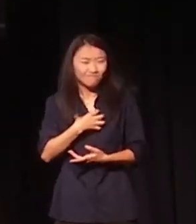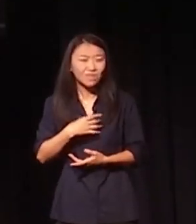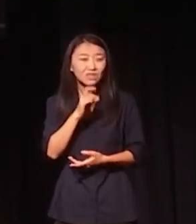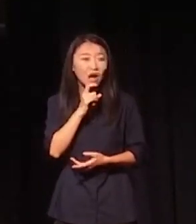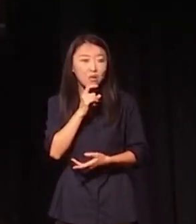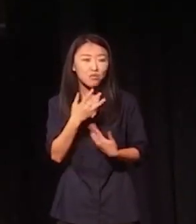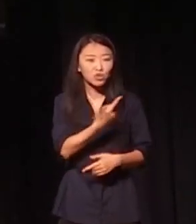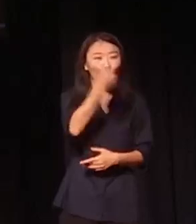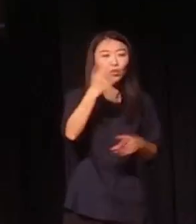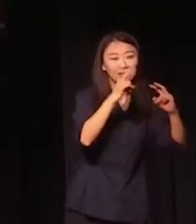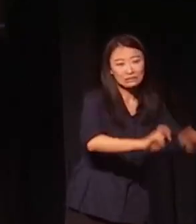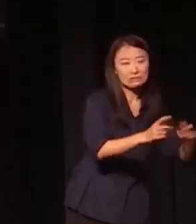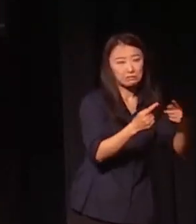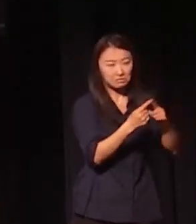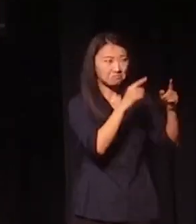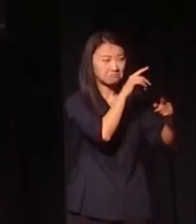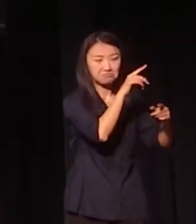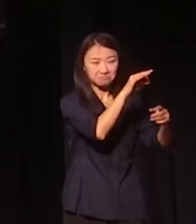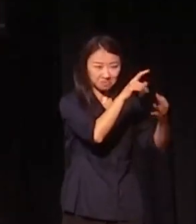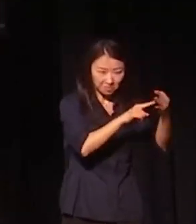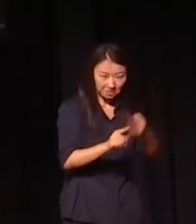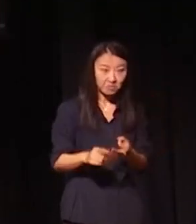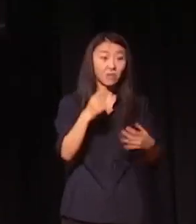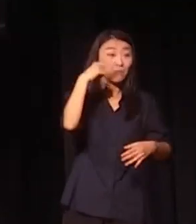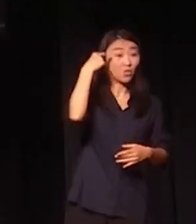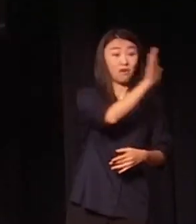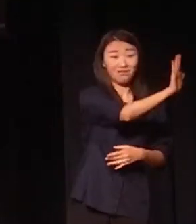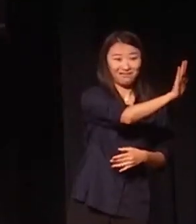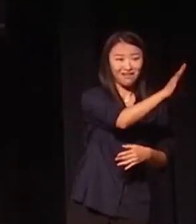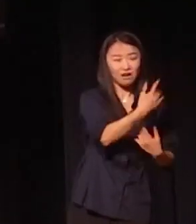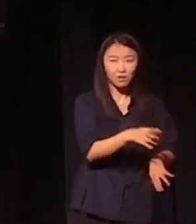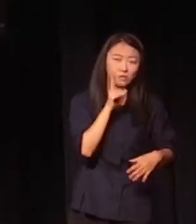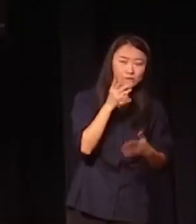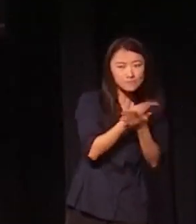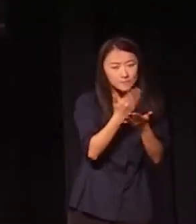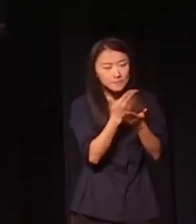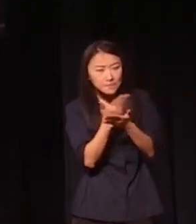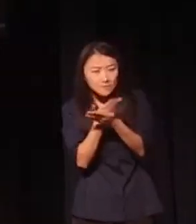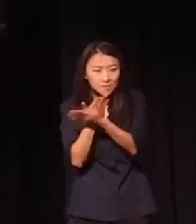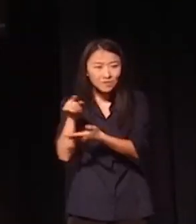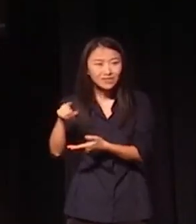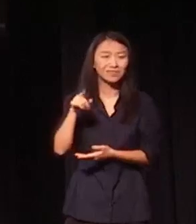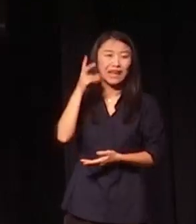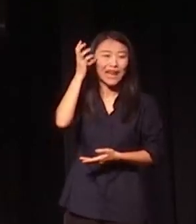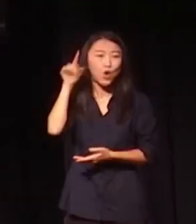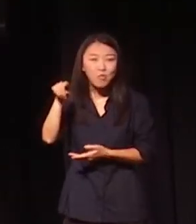Kim Kurz and a few others in the United States that have explored some of these theoretical issues.